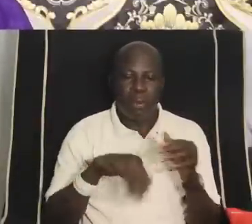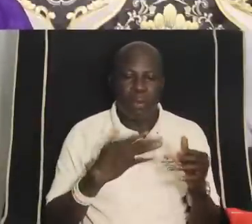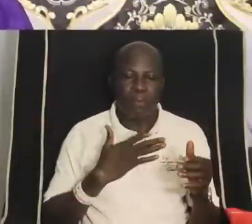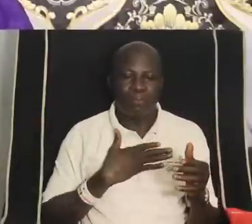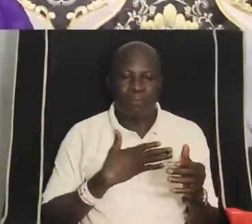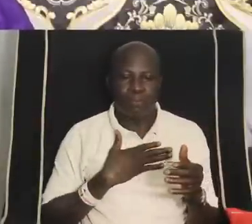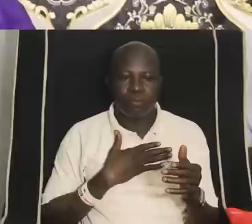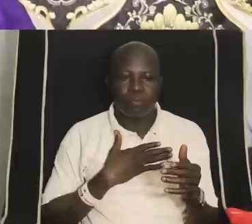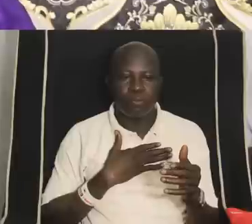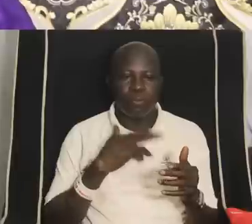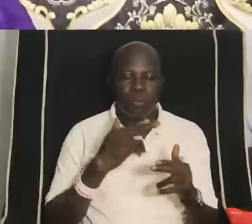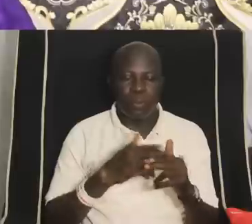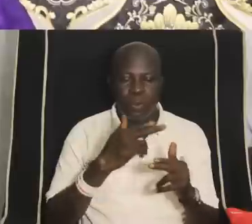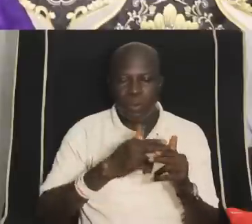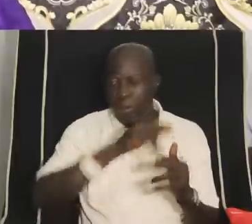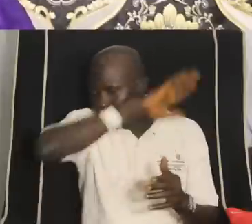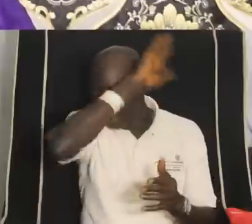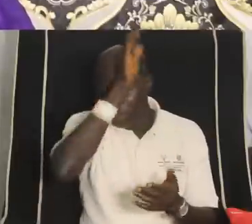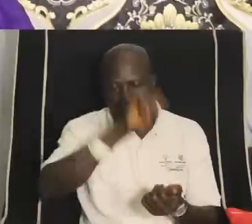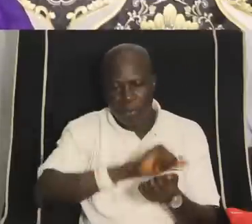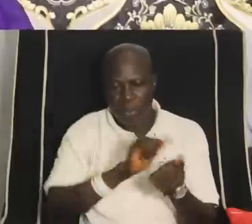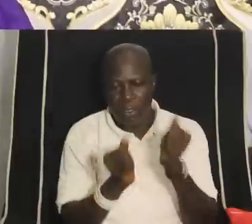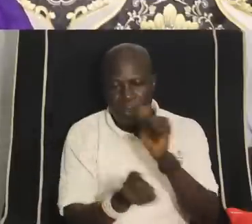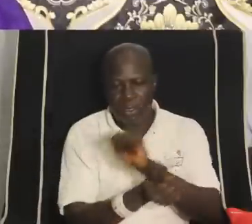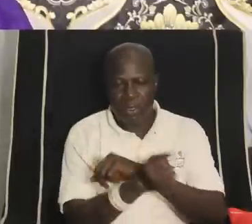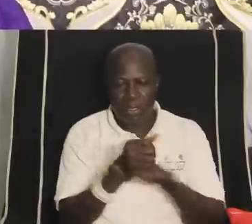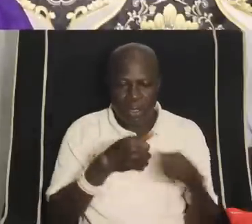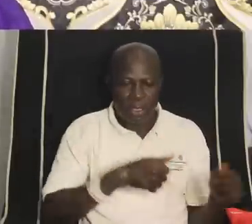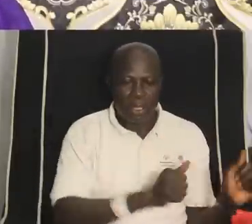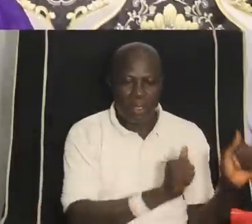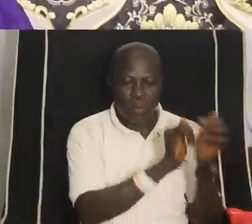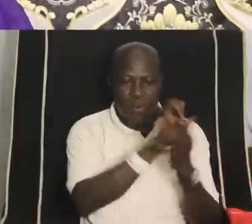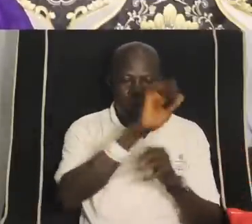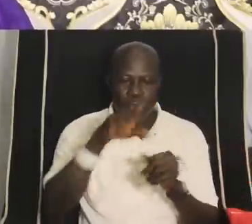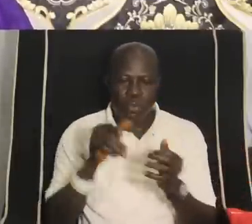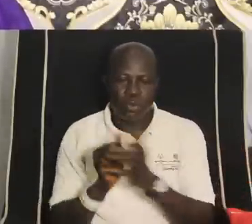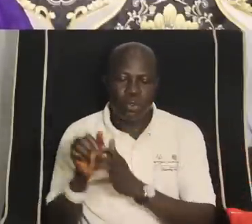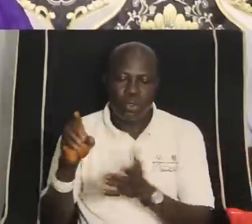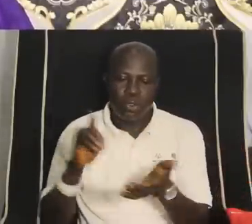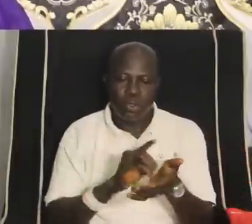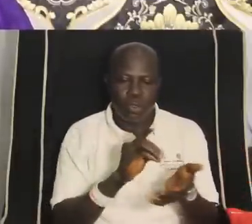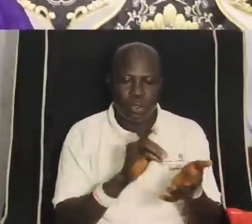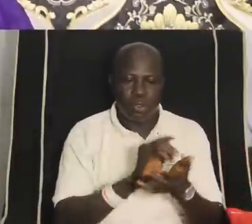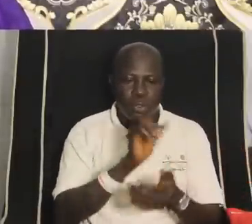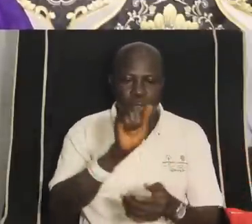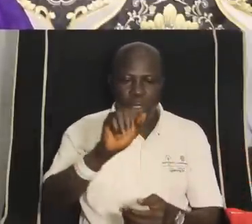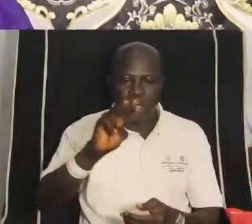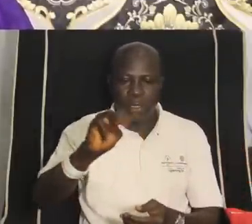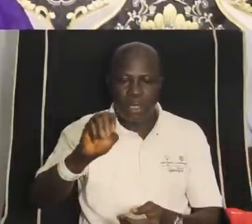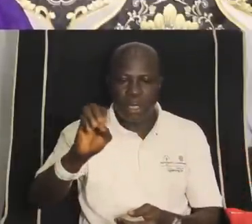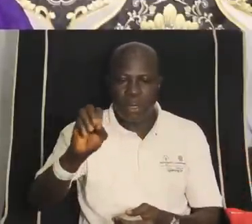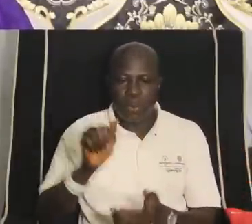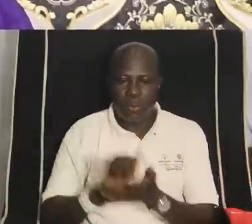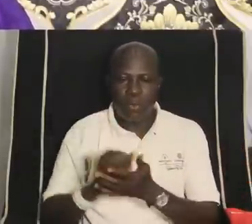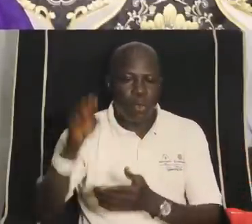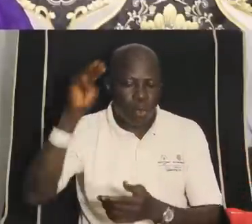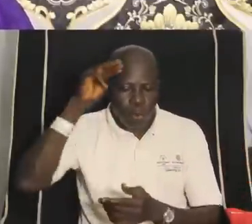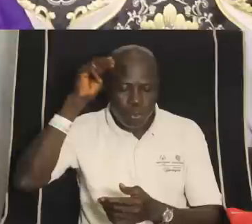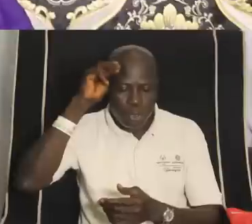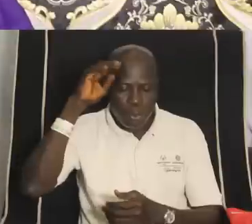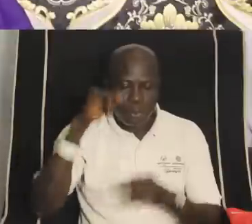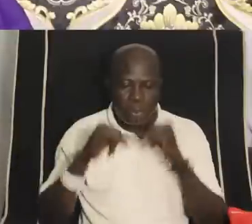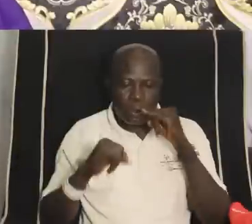Amen. Oruko mi o yi pada. My name never change. Apostle yin ni. He's the apostle. Dr. SMO Mustafa